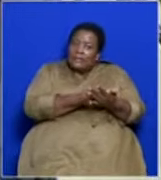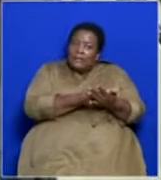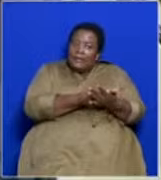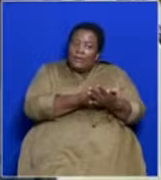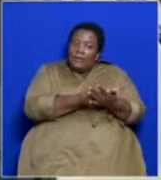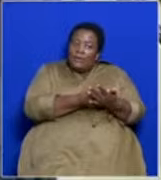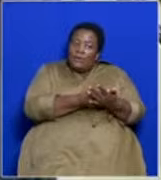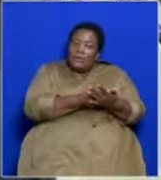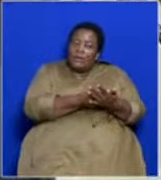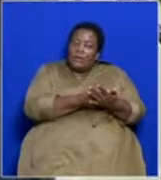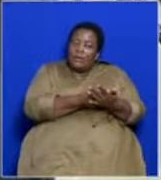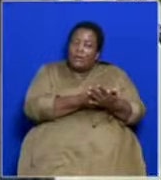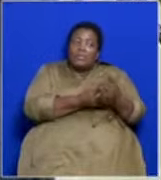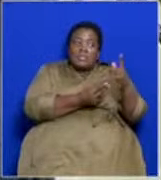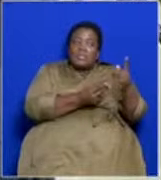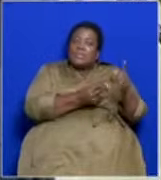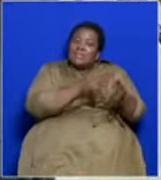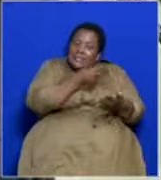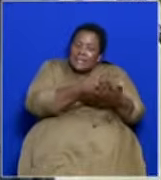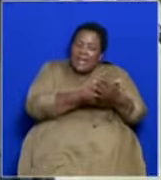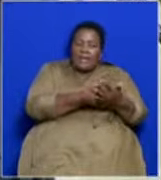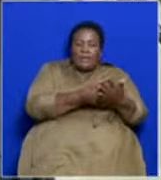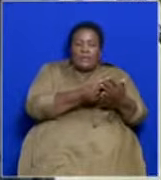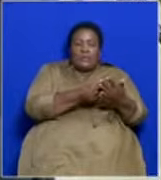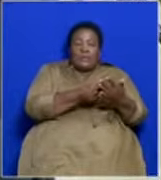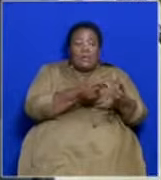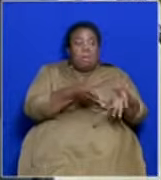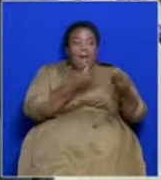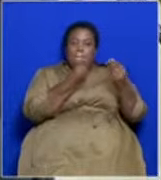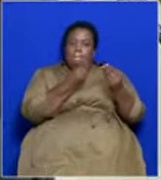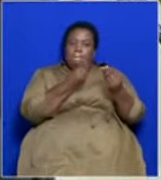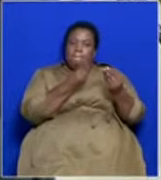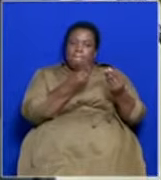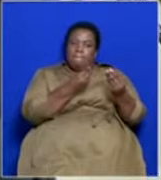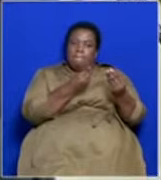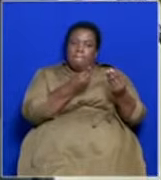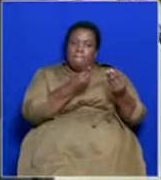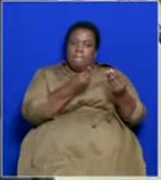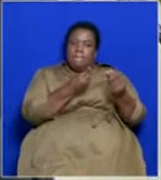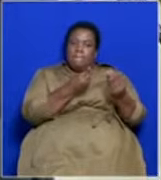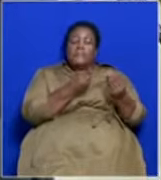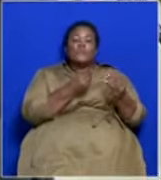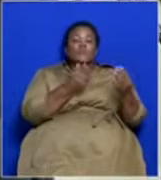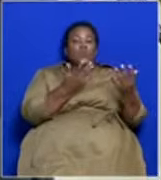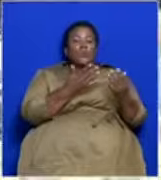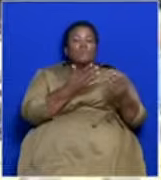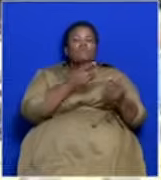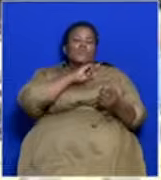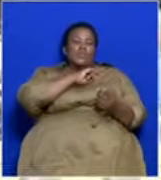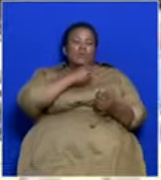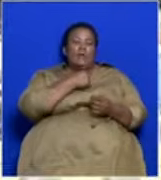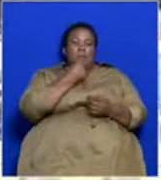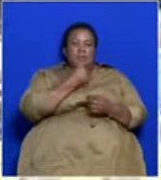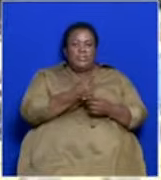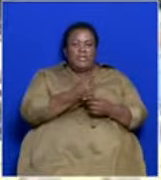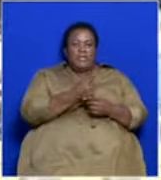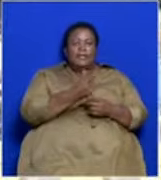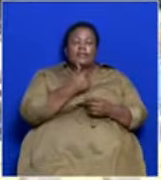When I say I did not serve, it is that the complainant did not sign, he